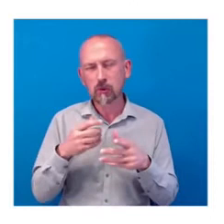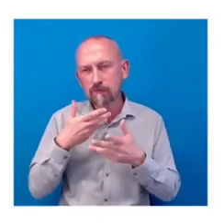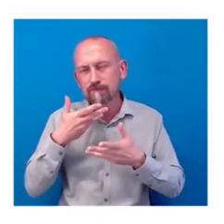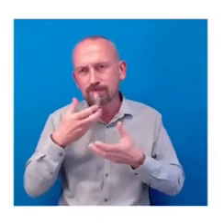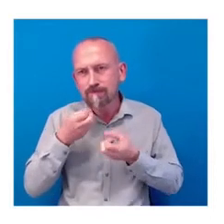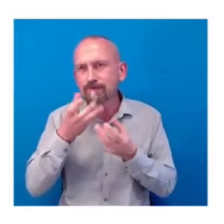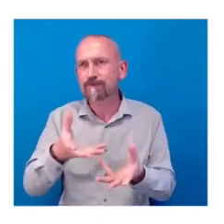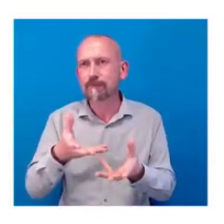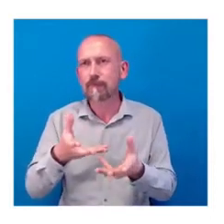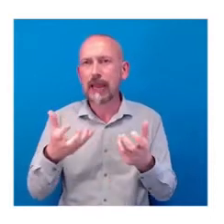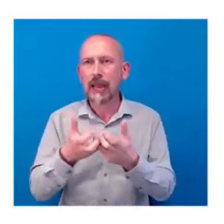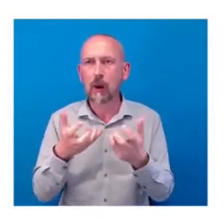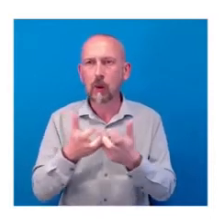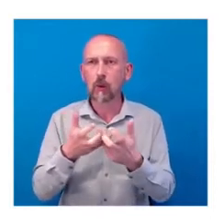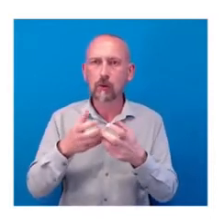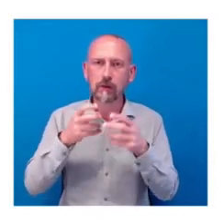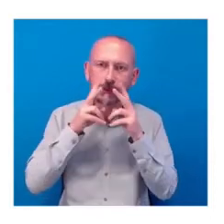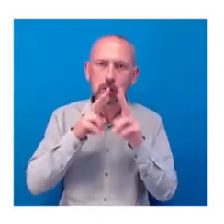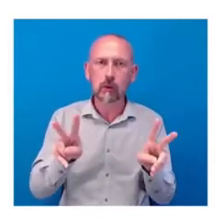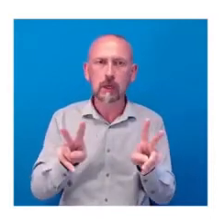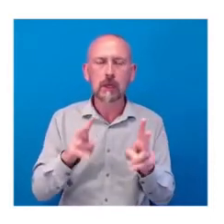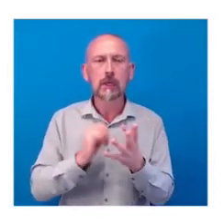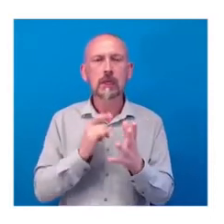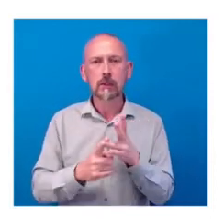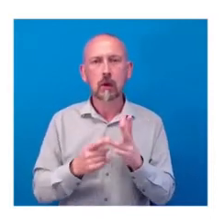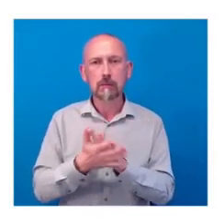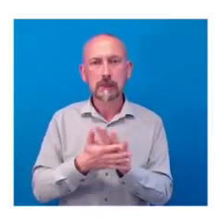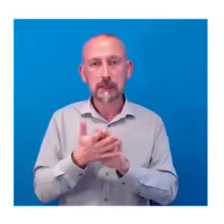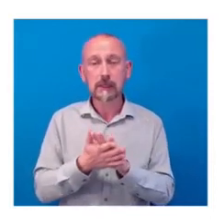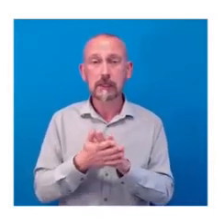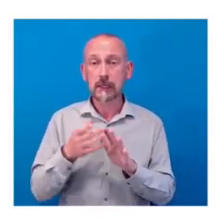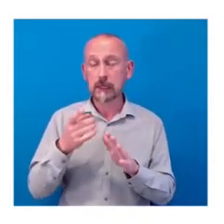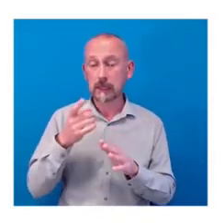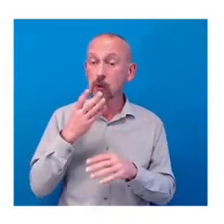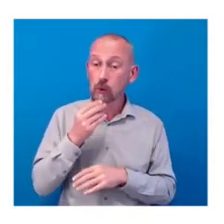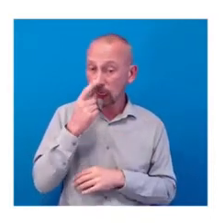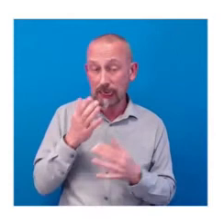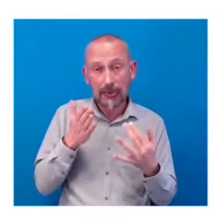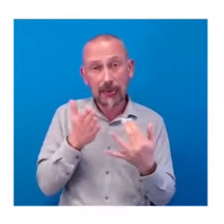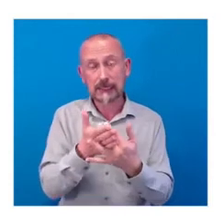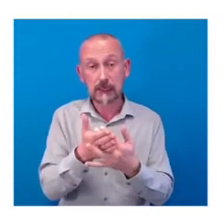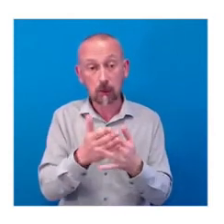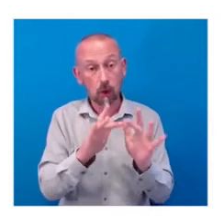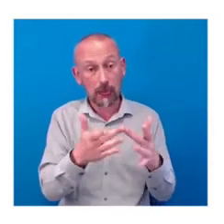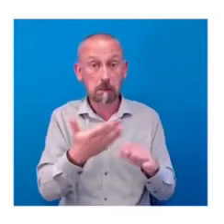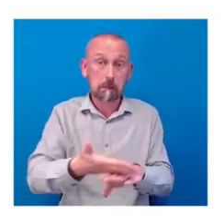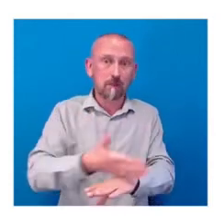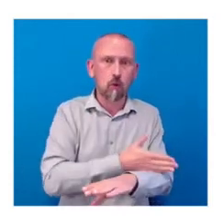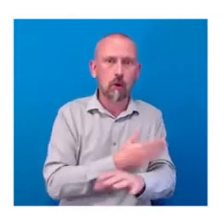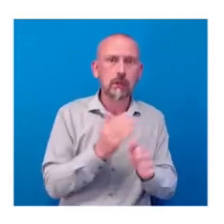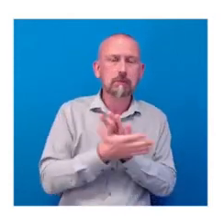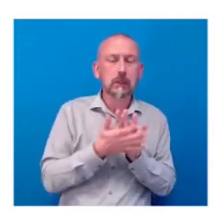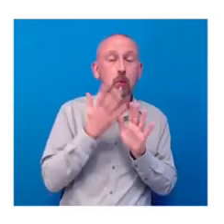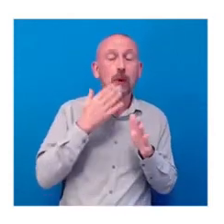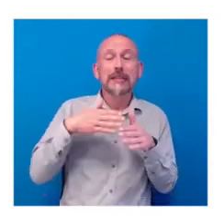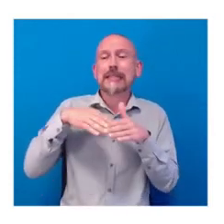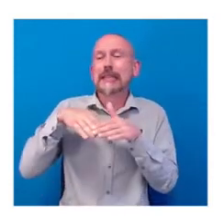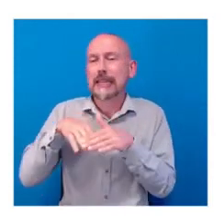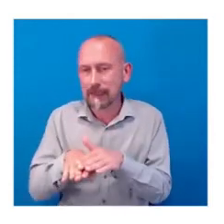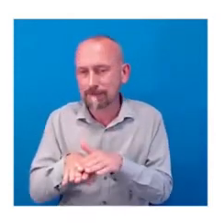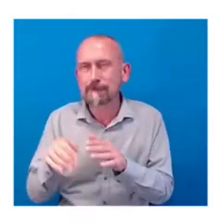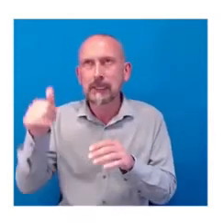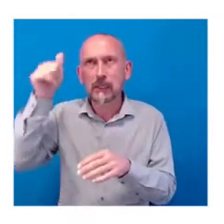online, meaning that they could begin an audio described drama already having a much more detailed provision of description than is possible within the programme